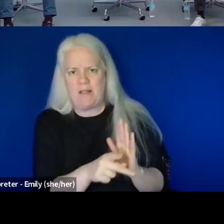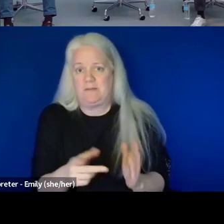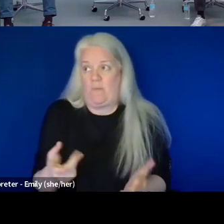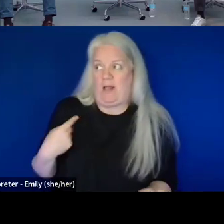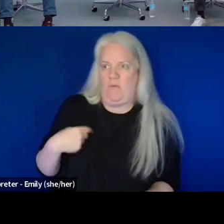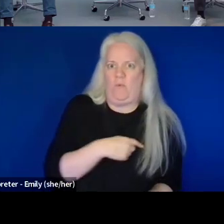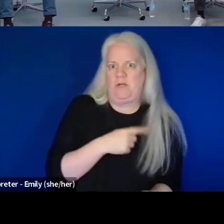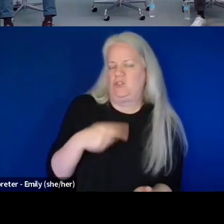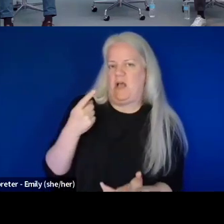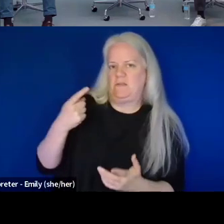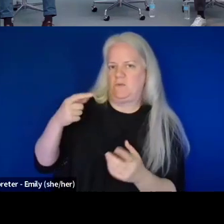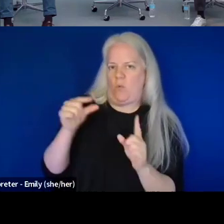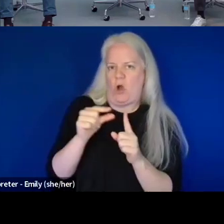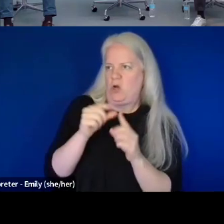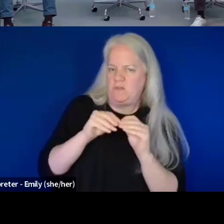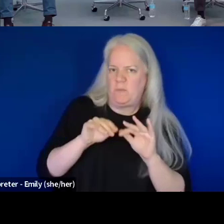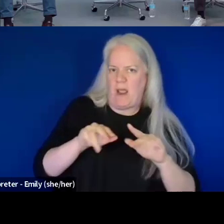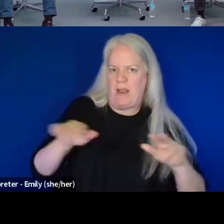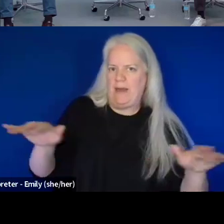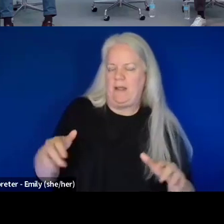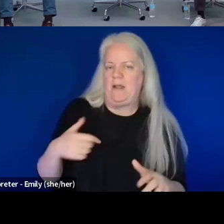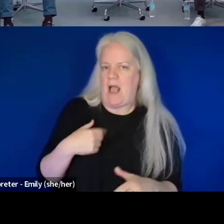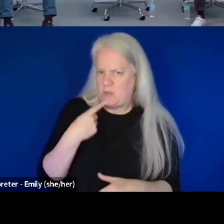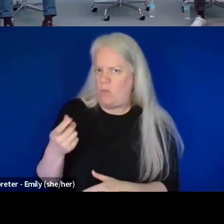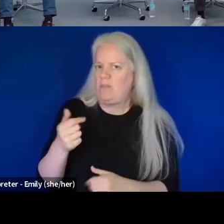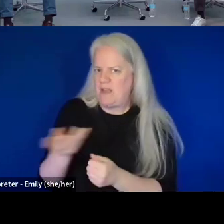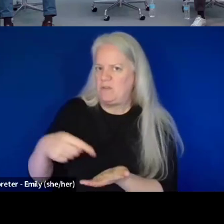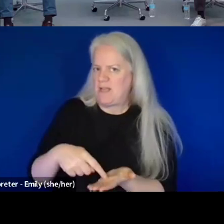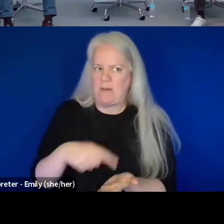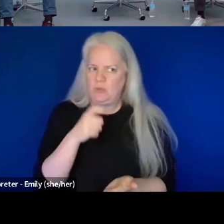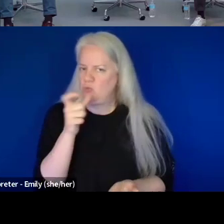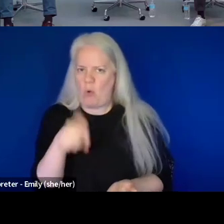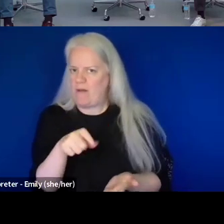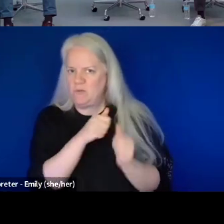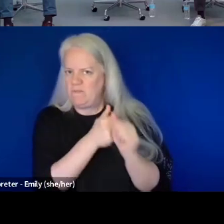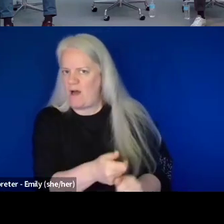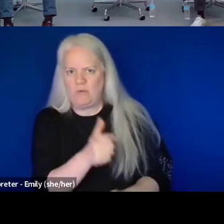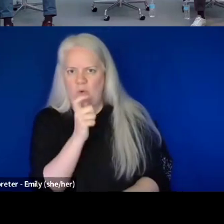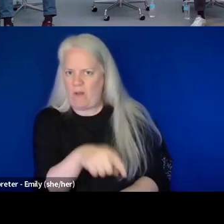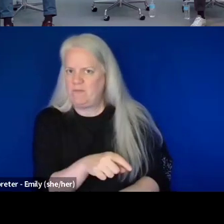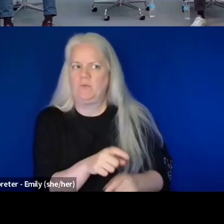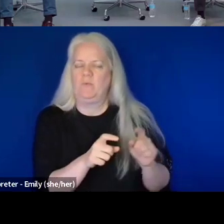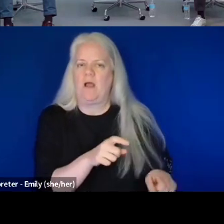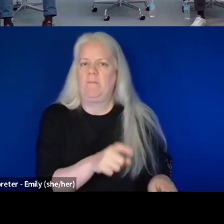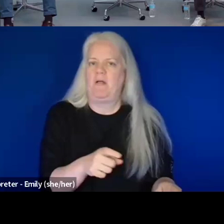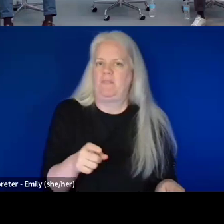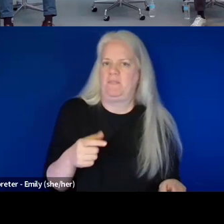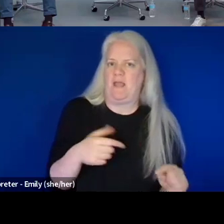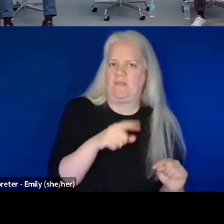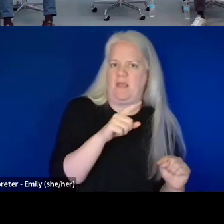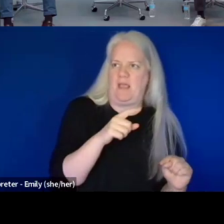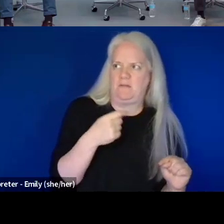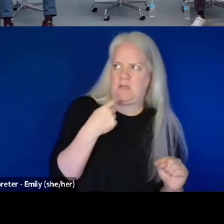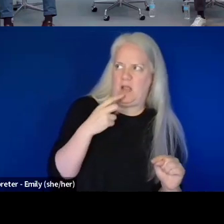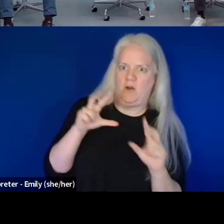in writing multiple times that they don't have to comply. They still feel like they have to, they don't feel like they can say they